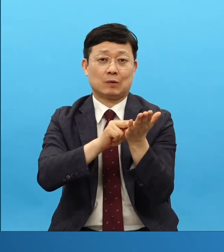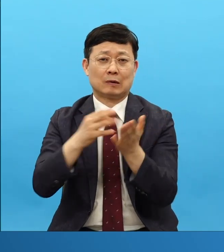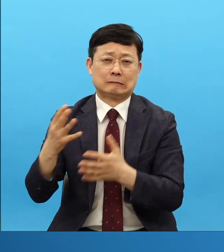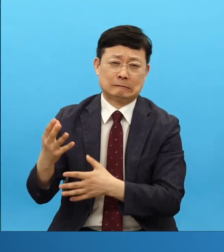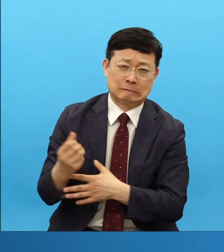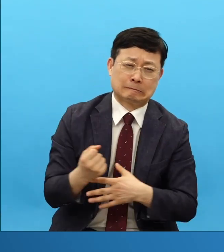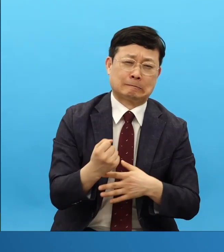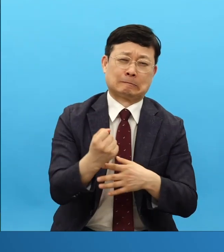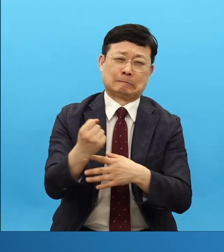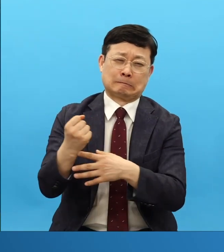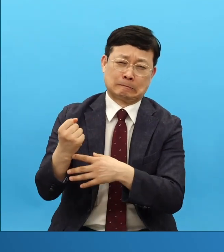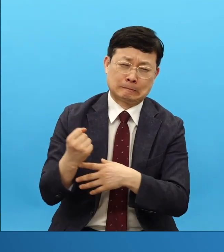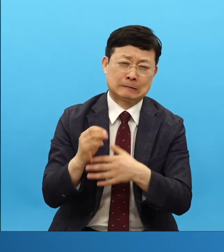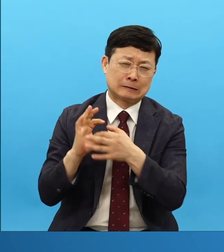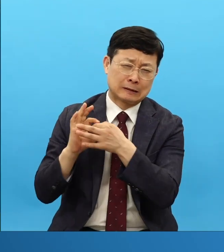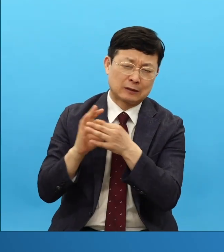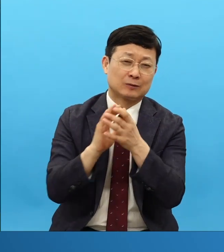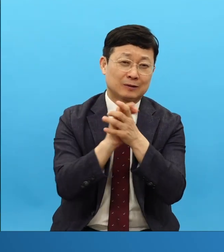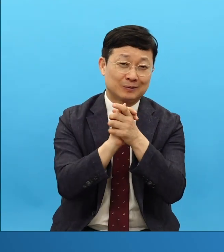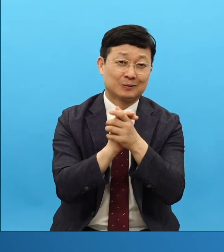this.